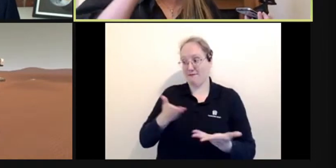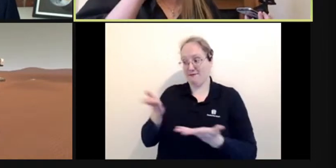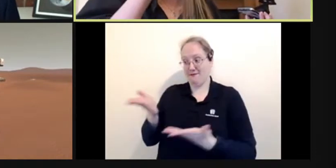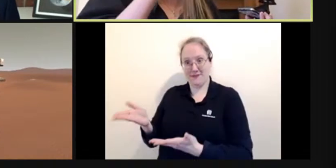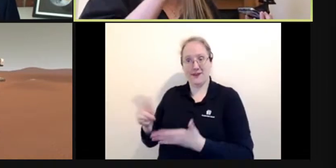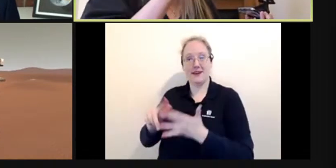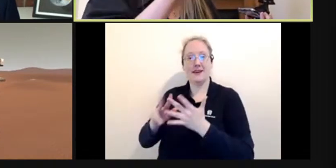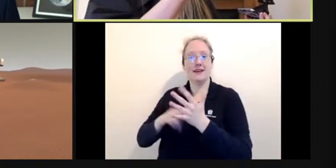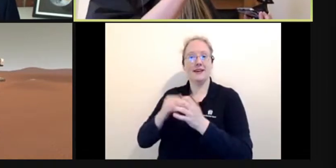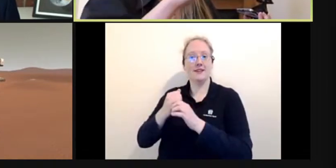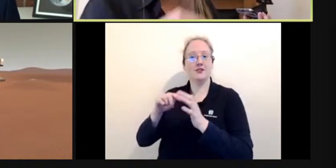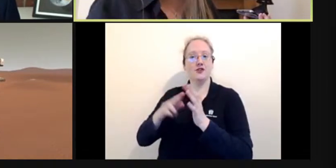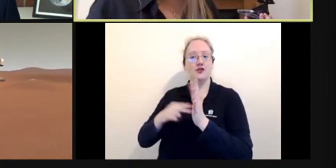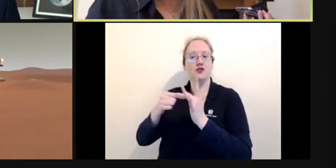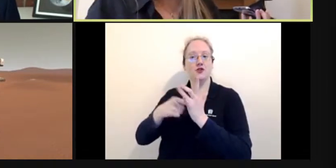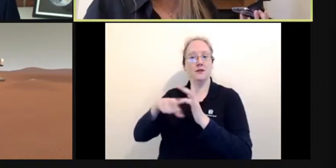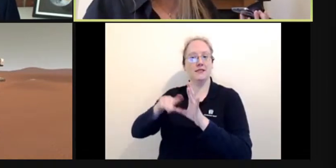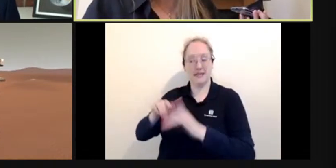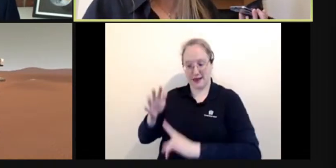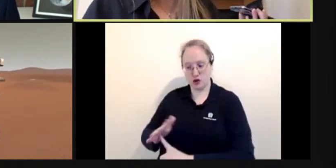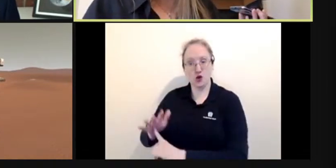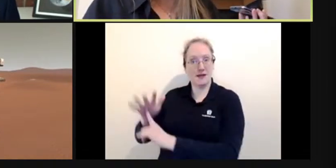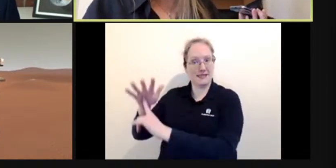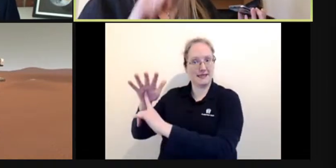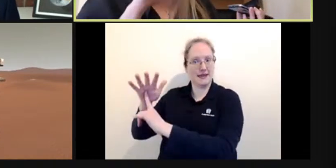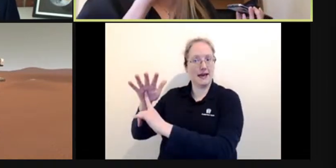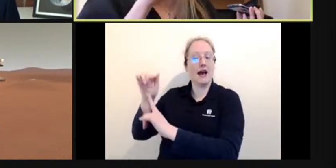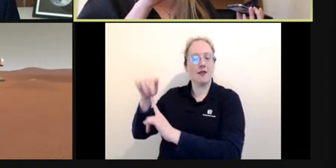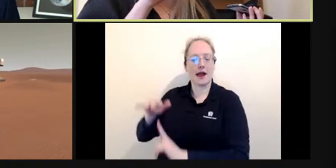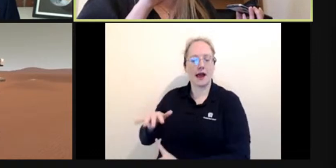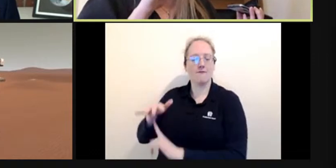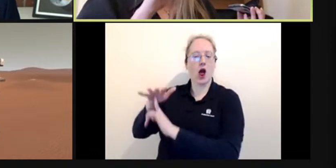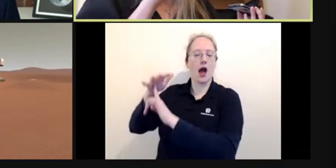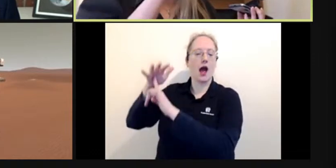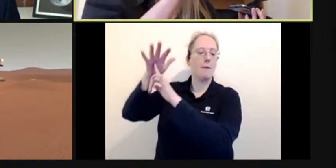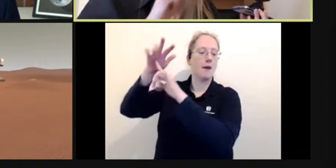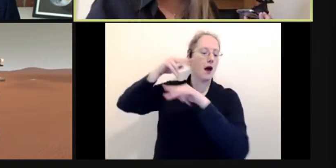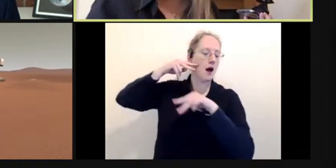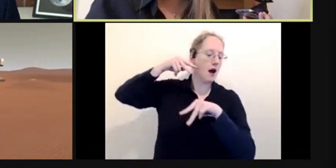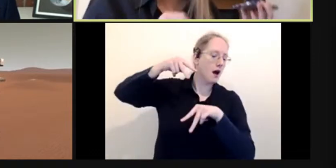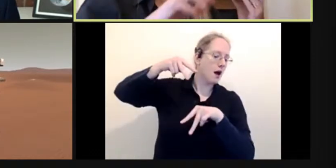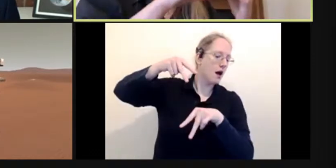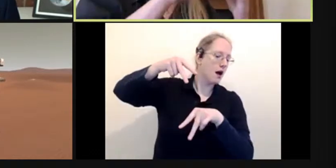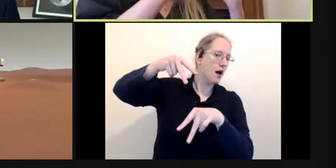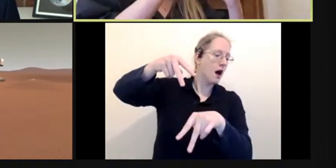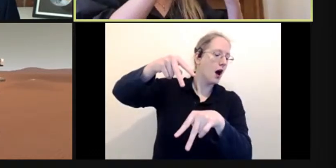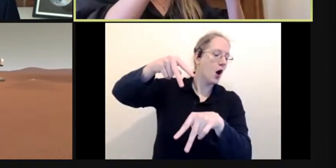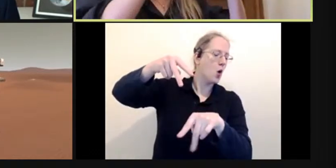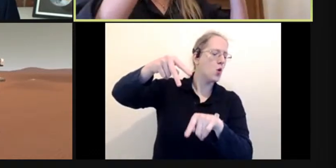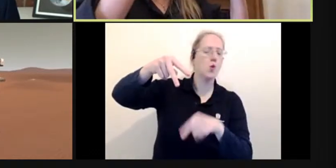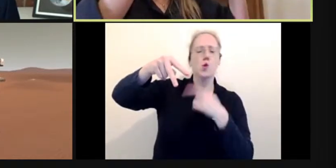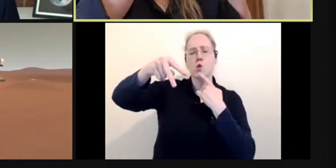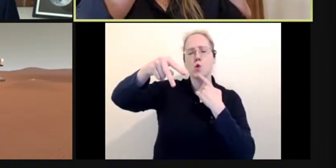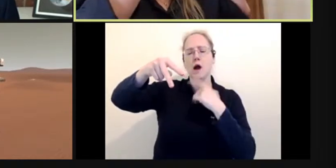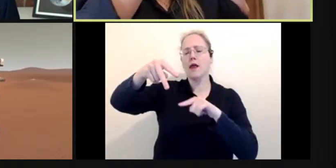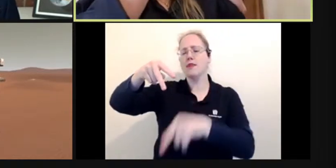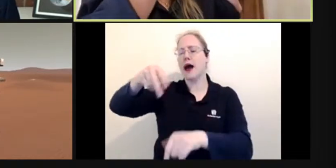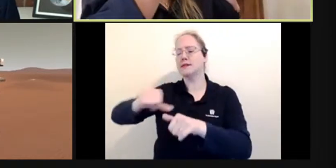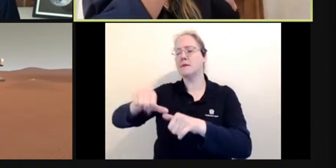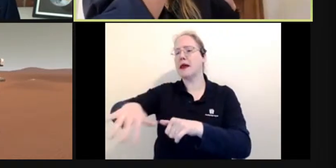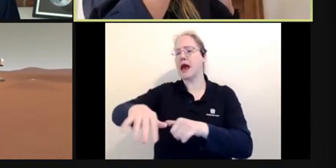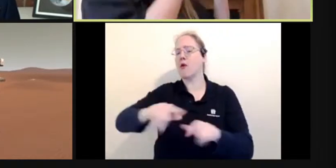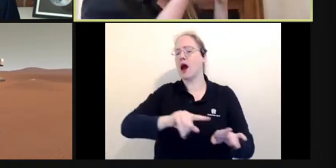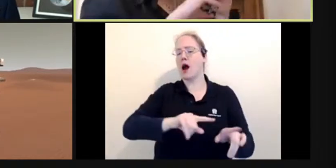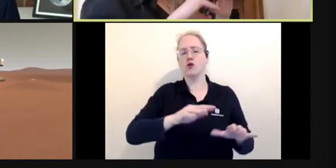Ingenuity can fly along where we want Perseverance to go and say, you know what, maybe that's a better place to drill.